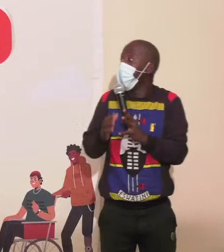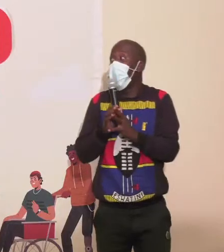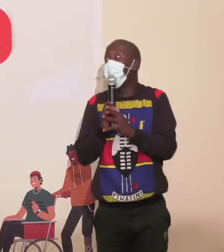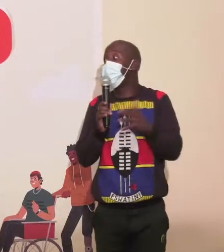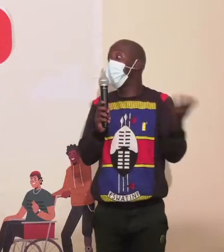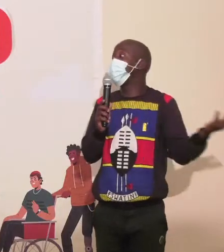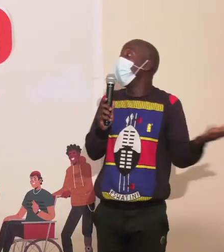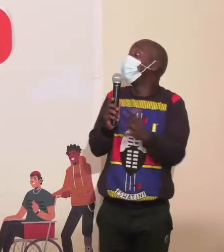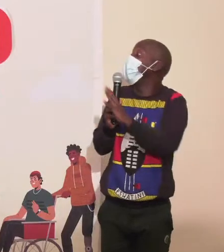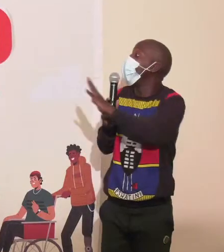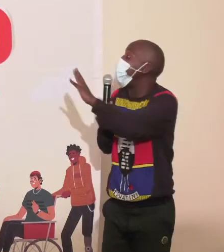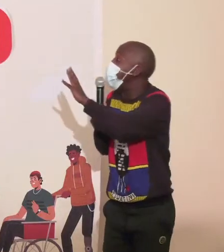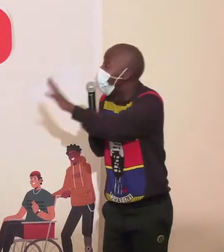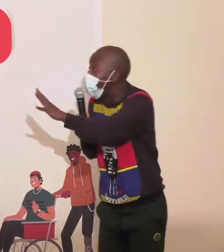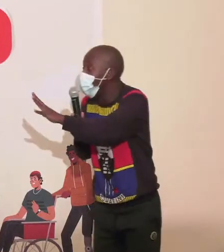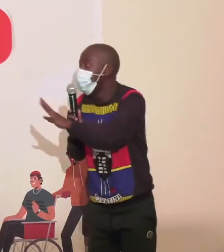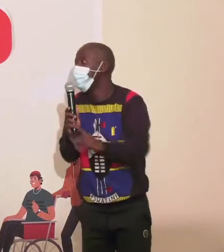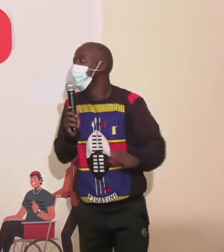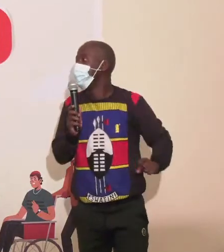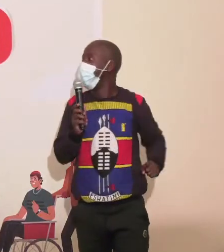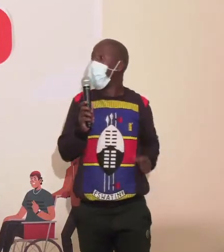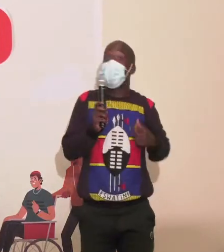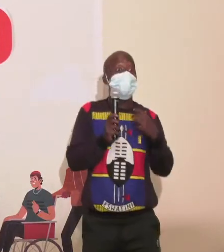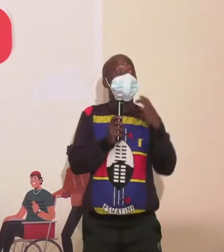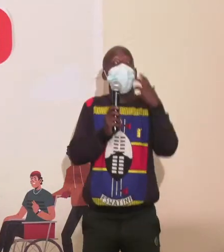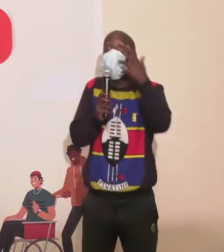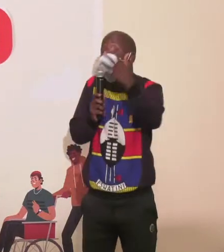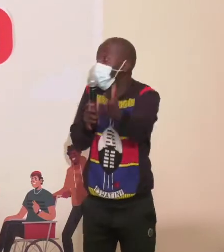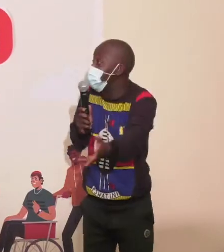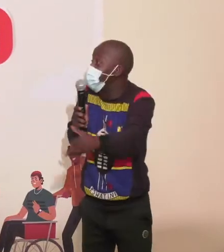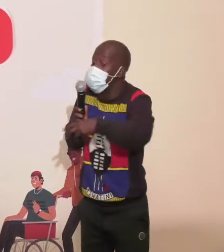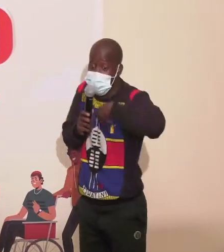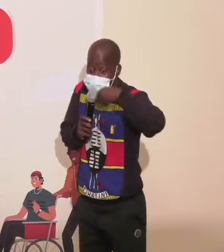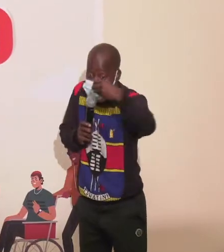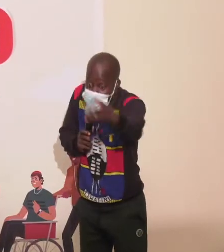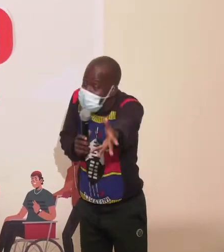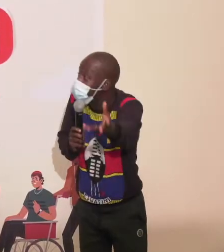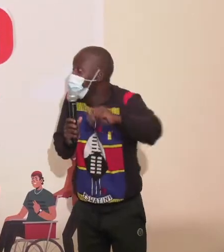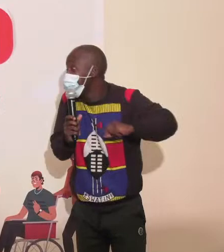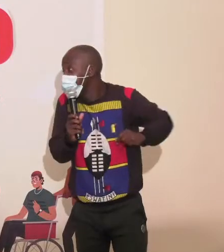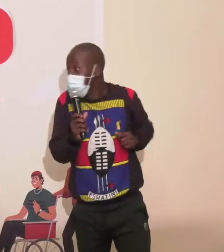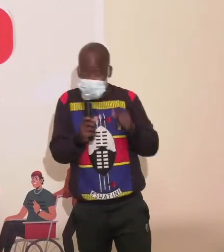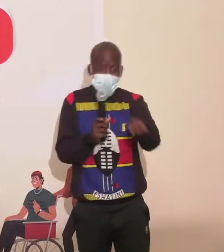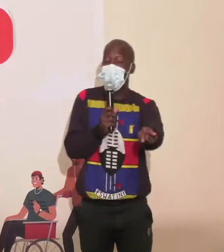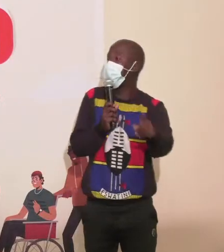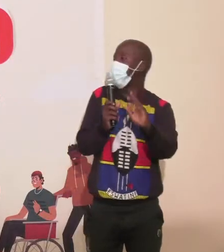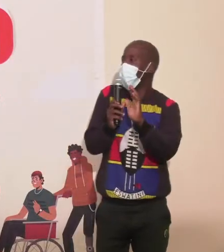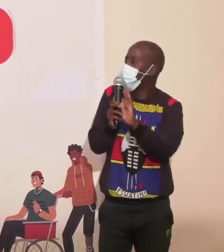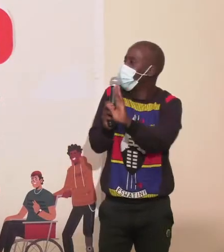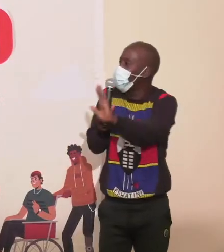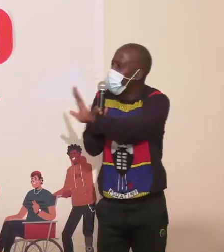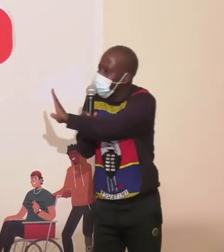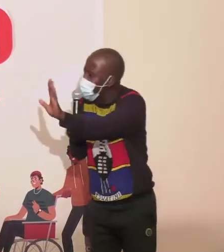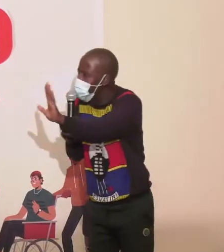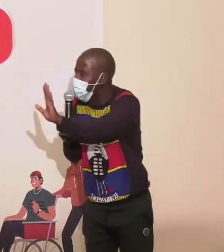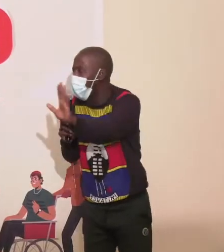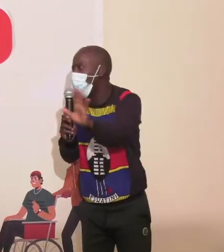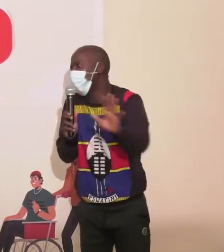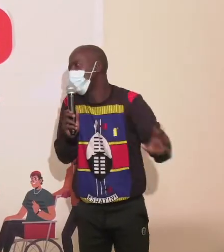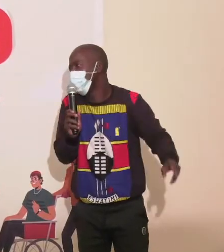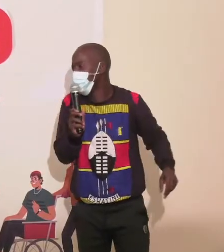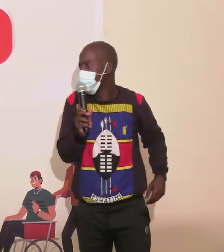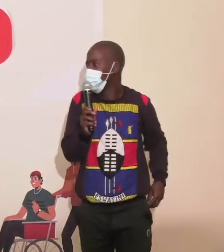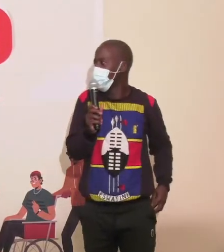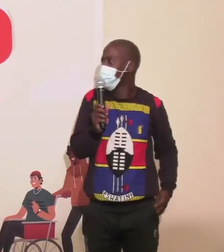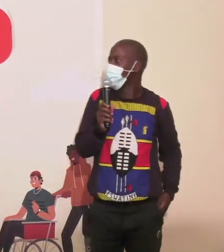Cha phela lo emergency ude wena. Awu respond immediately. Njenga nature uhlukile nje ku nature